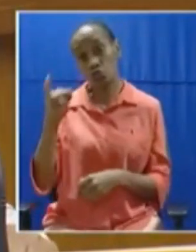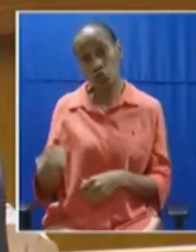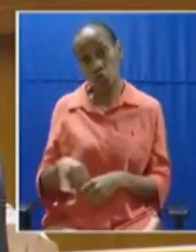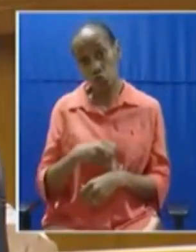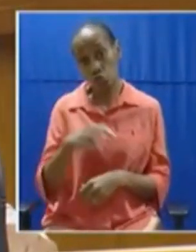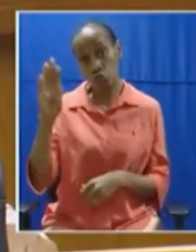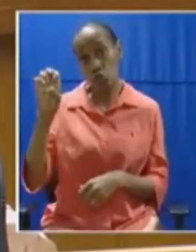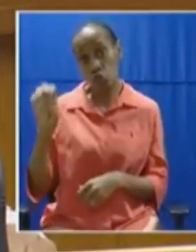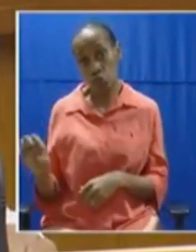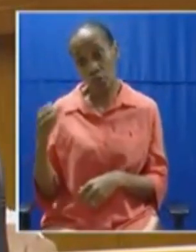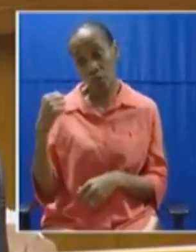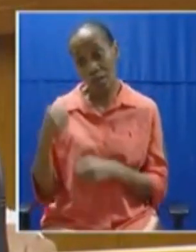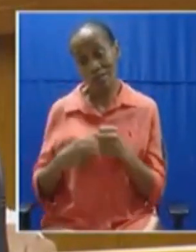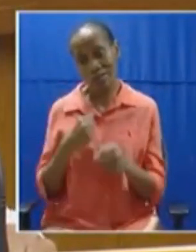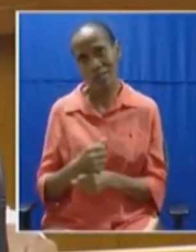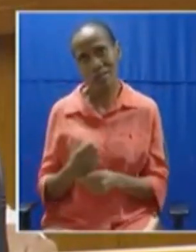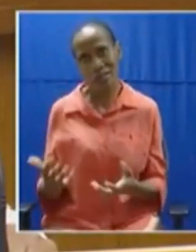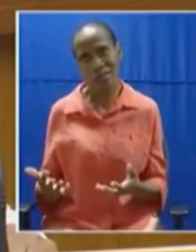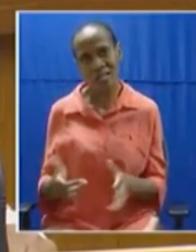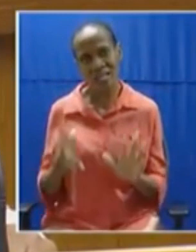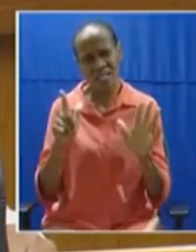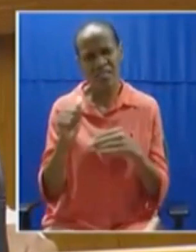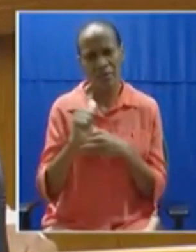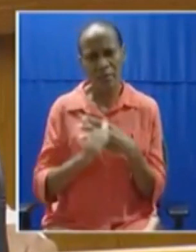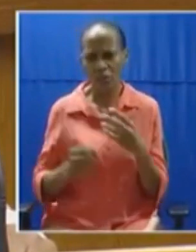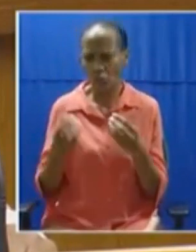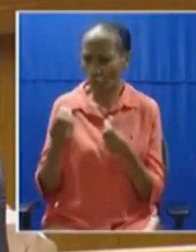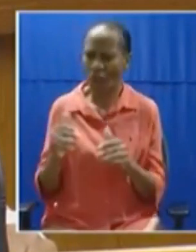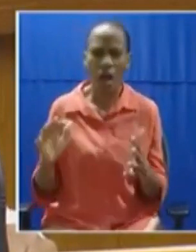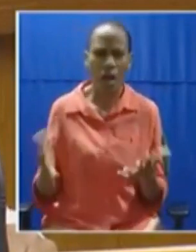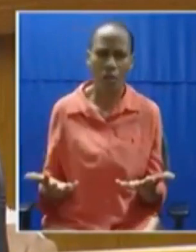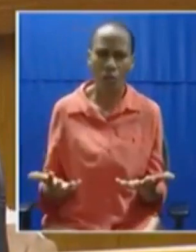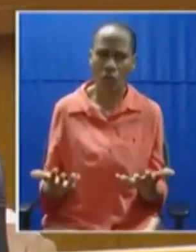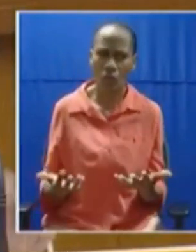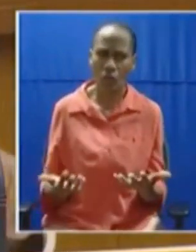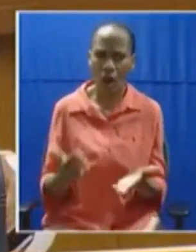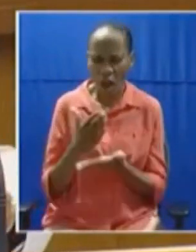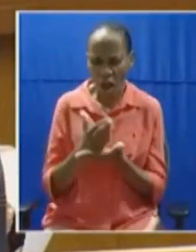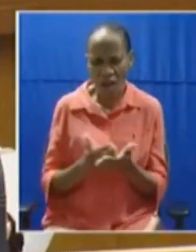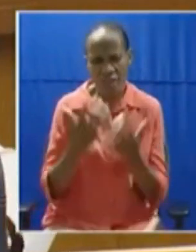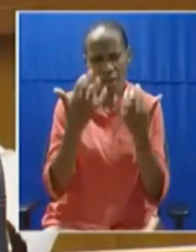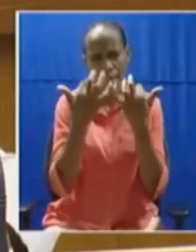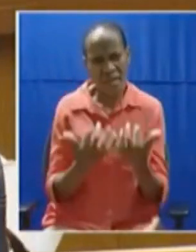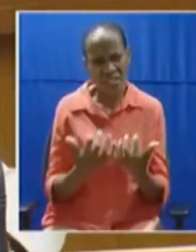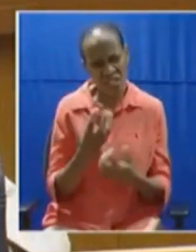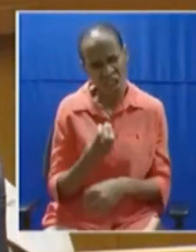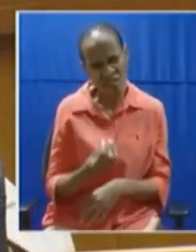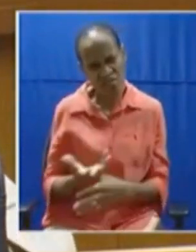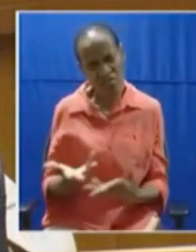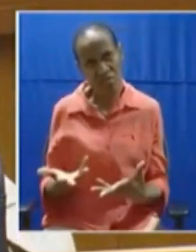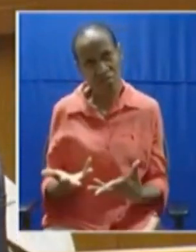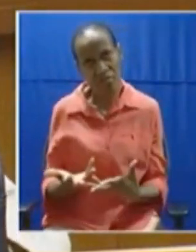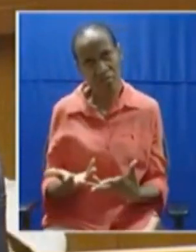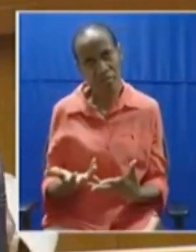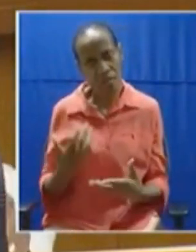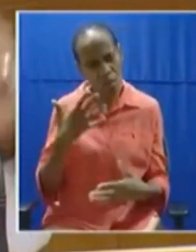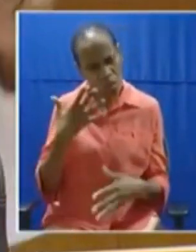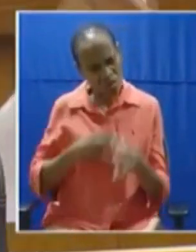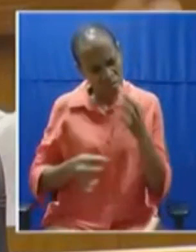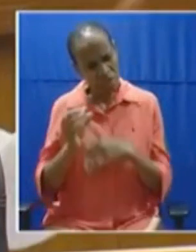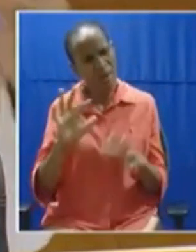How did you pull that miracle in 7 months with a fraction of the budget on sanitation? We need